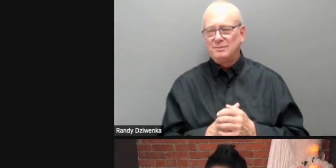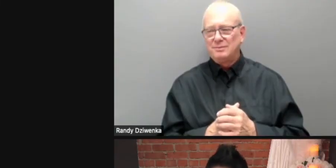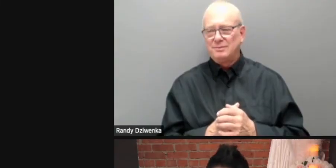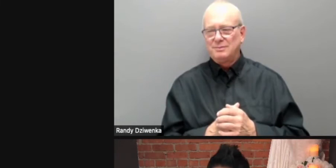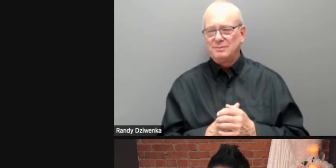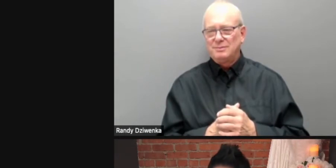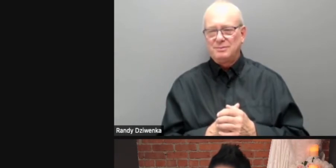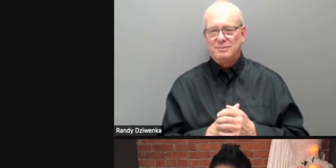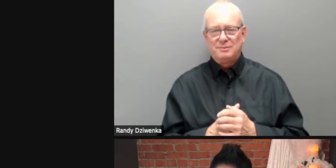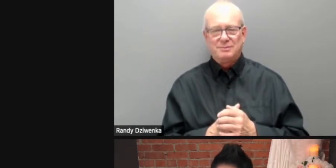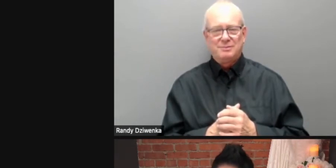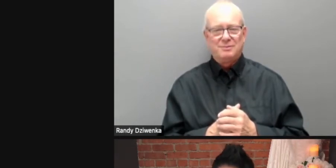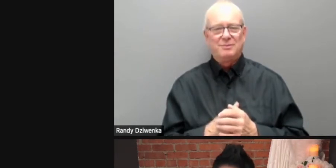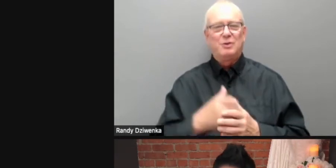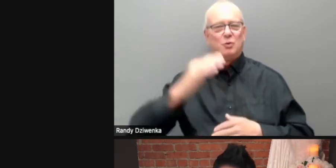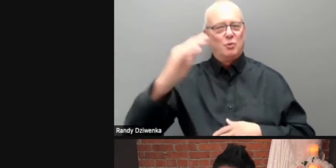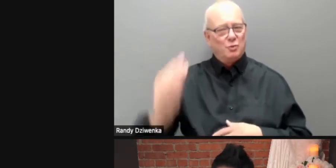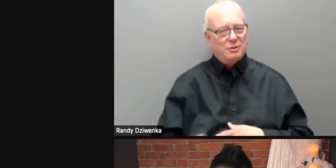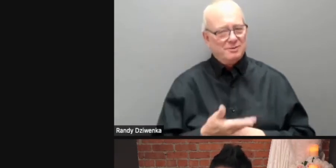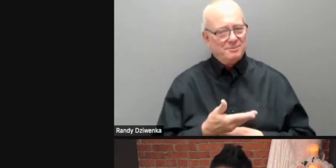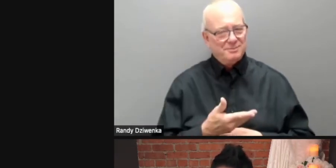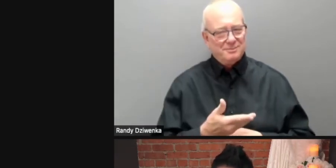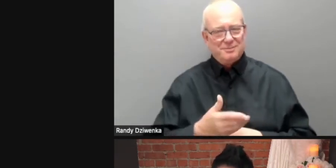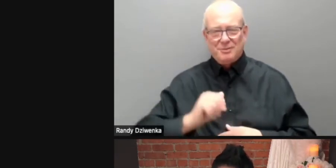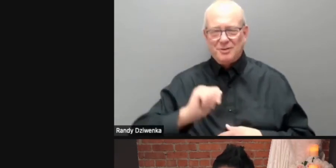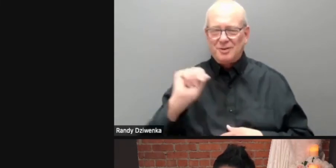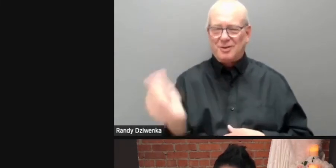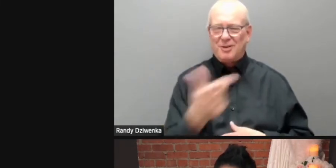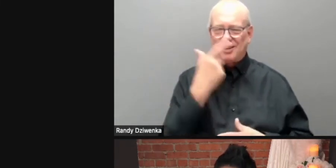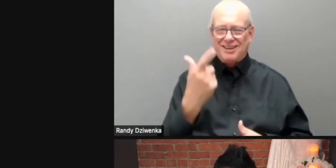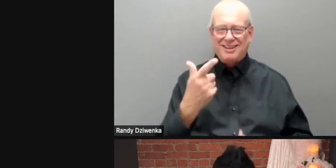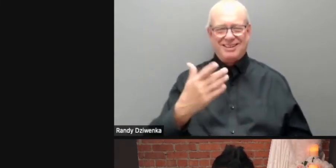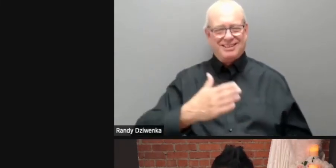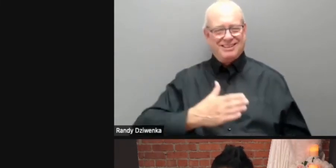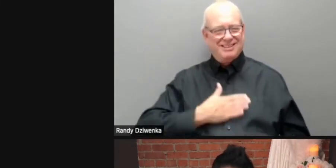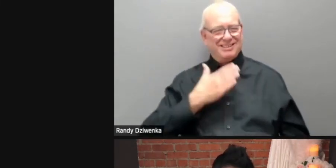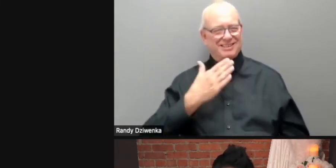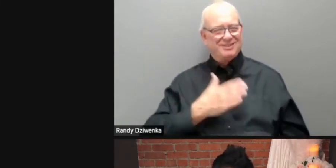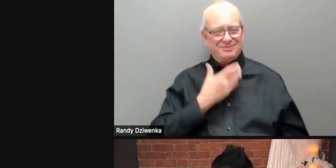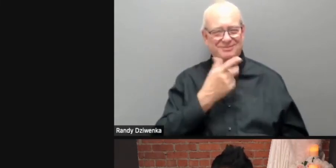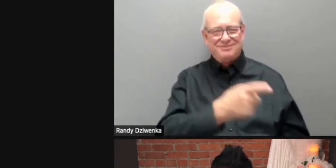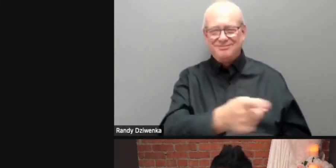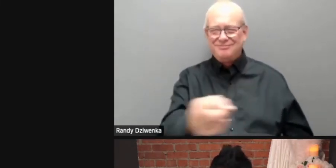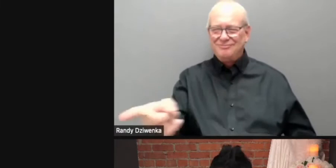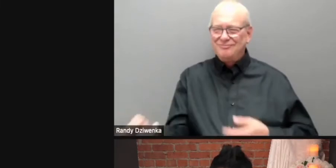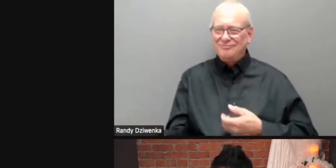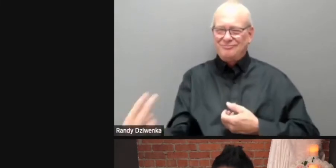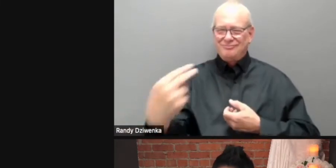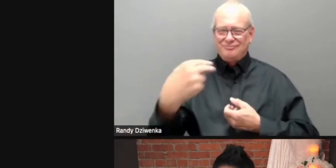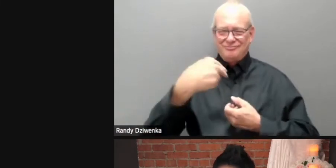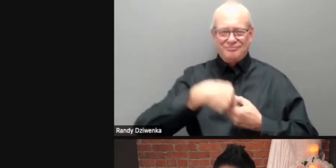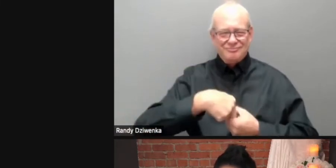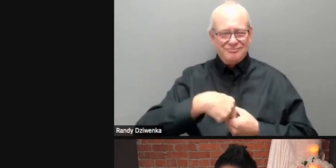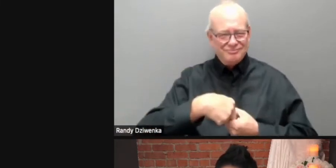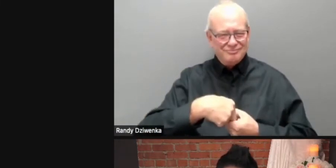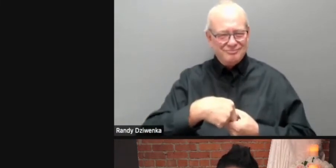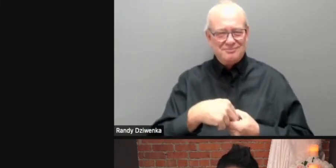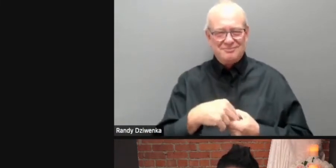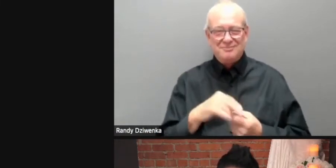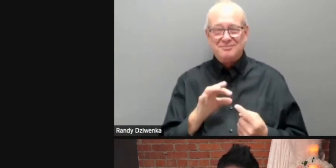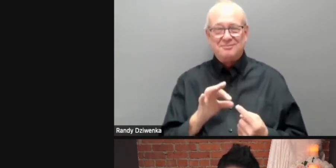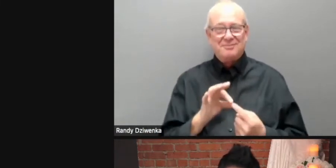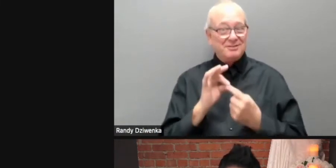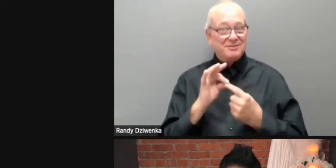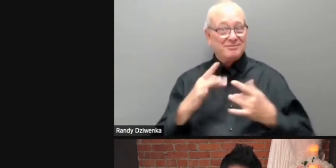Welcome, everyone. I'm so glad that you're able to join us for this special and monumental event. My name